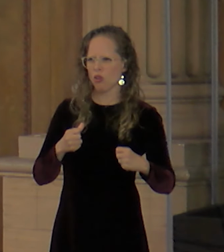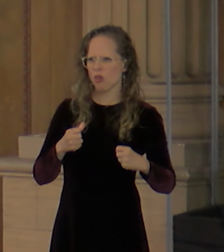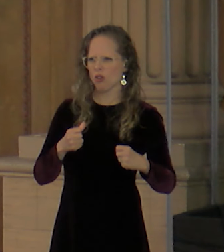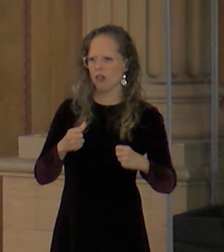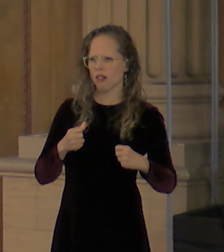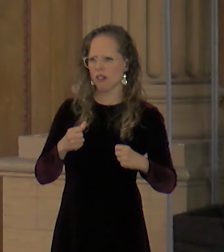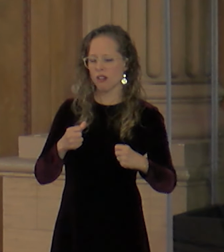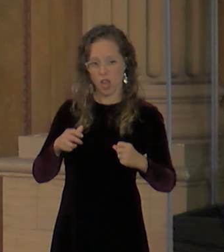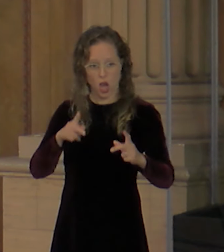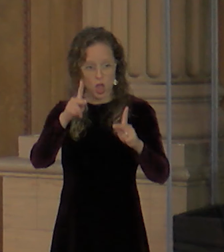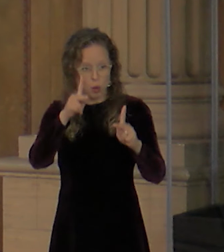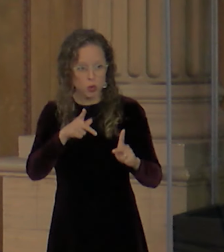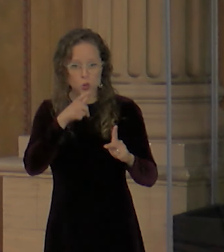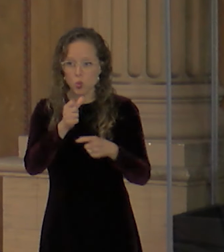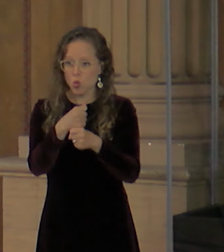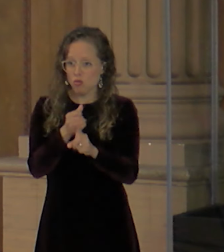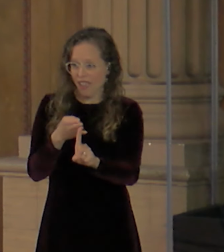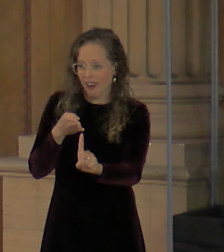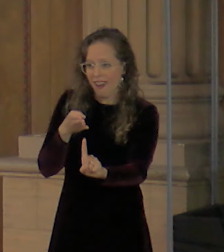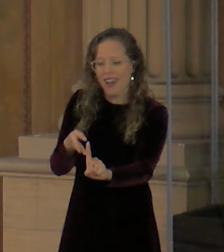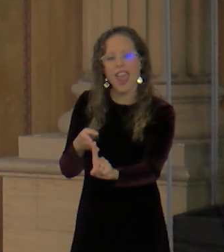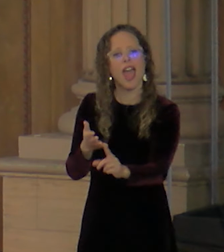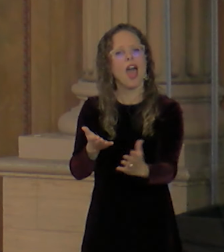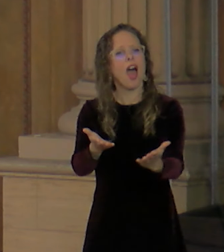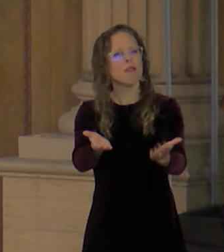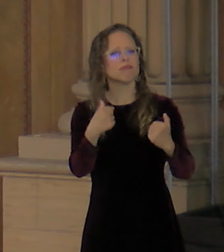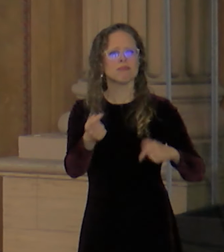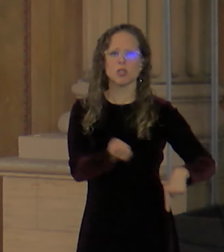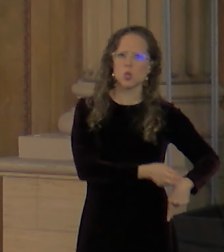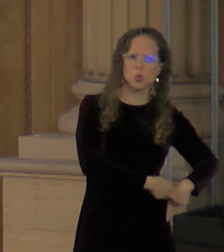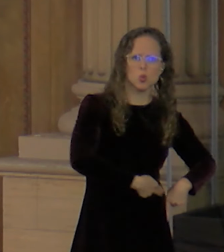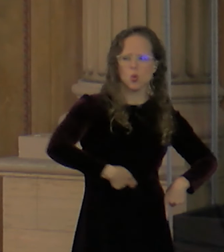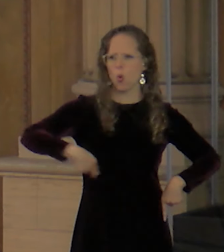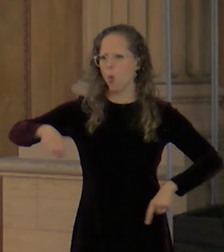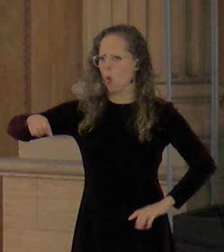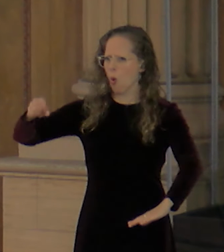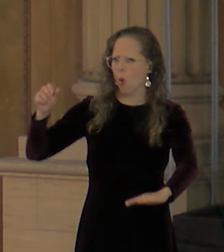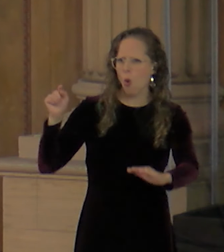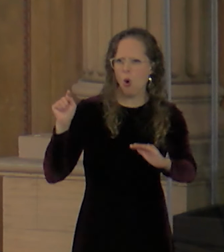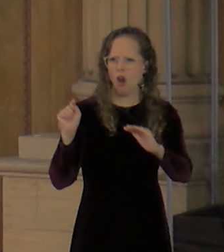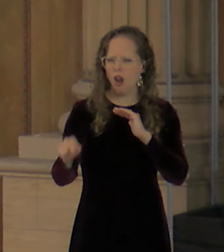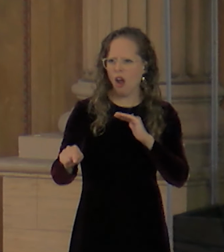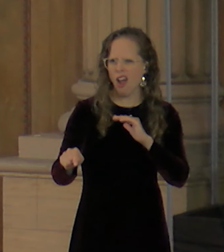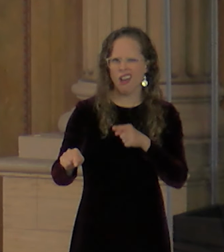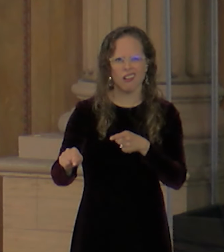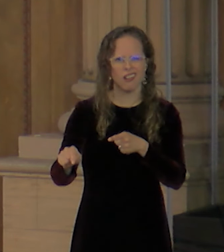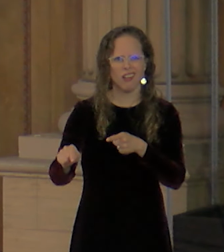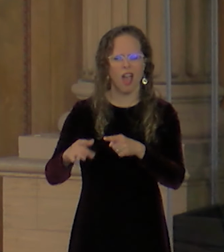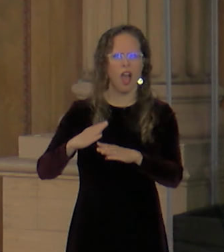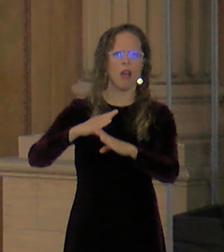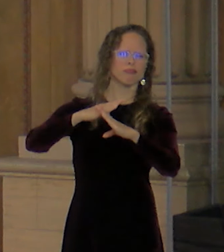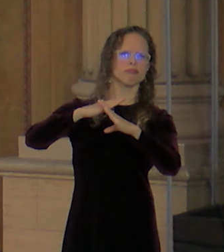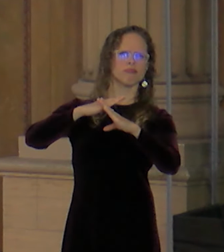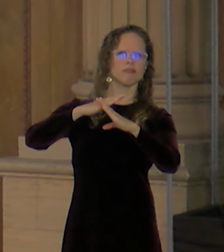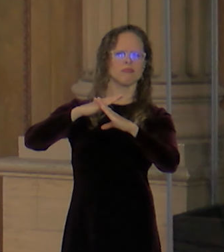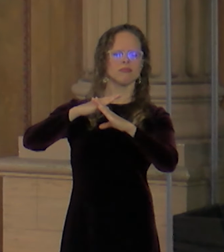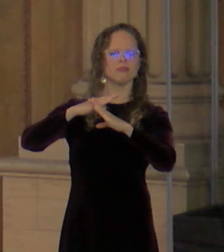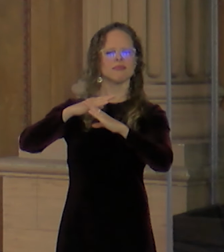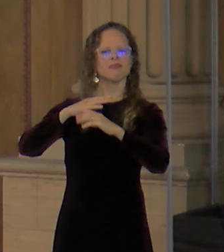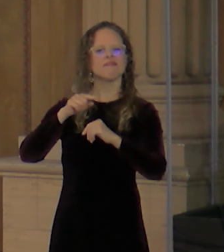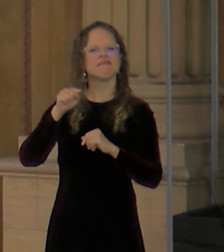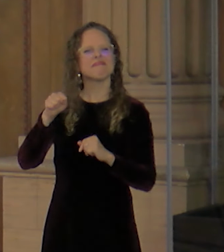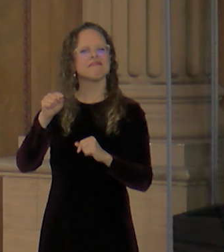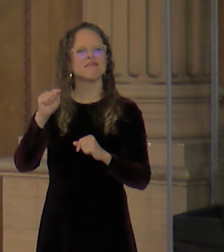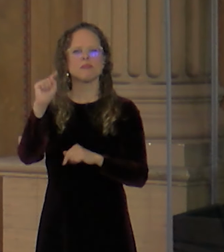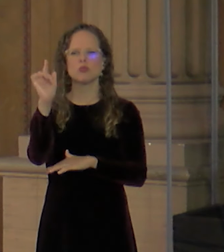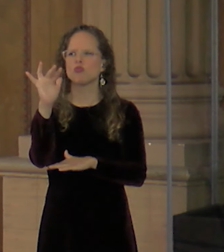near his sword, for the mountains yield food for him where all the wild beasts play. Under the lotus plants he lies, in the shelter of the reeds and in the